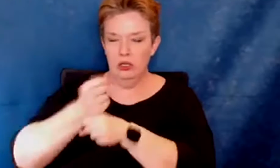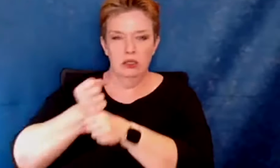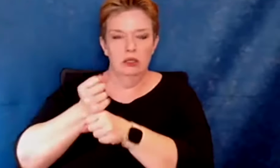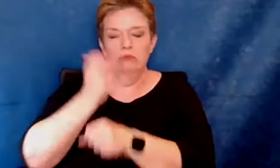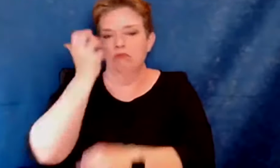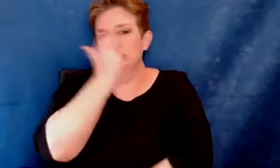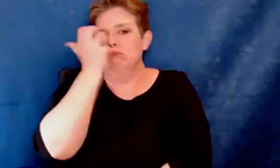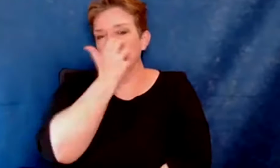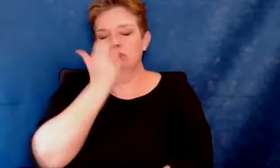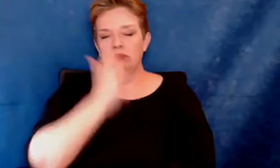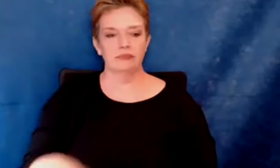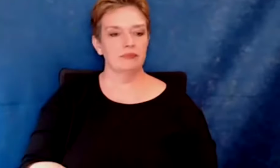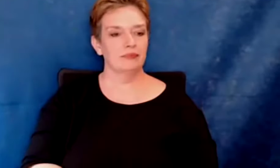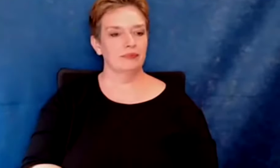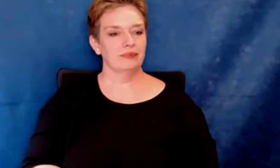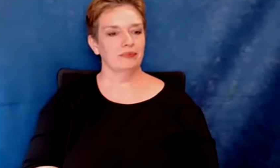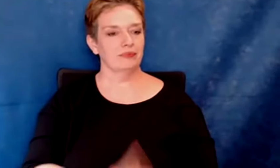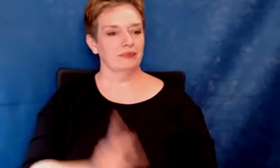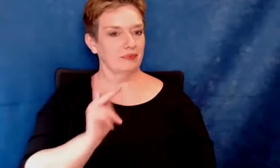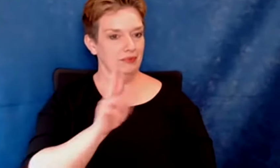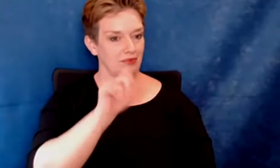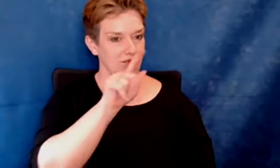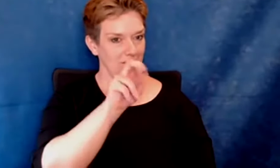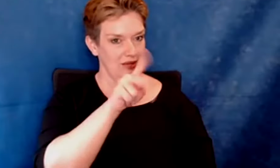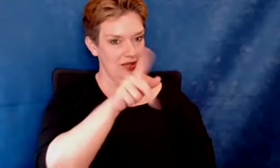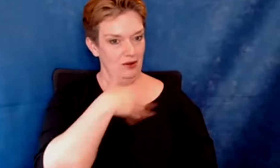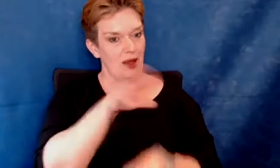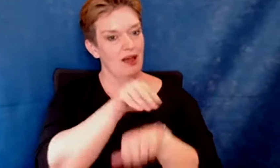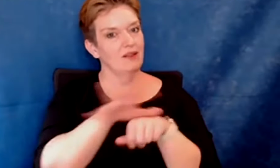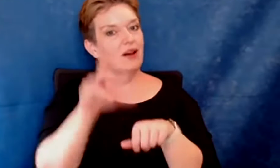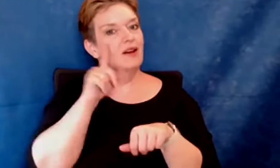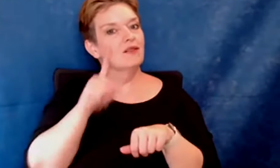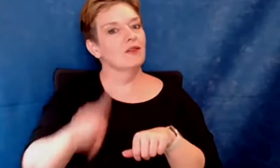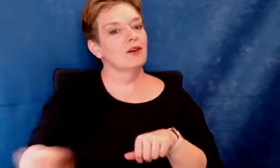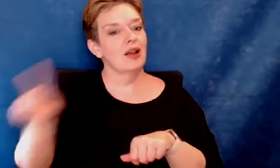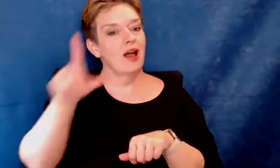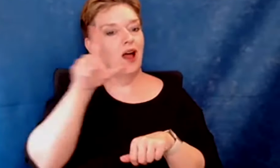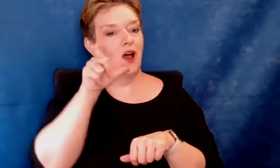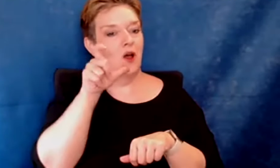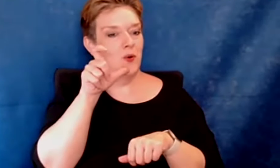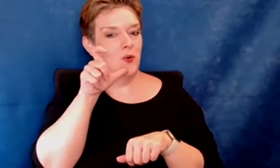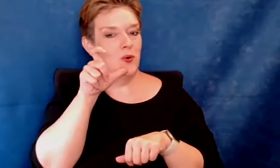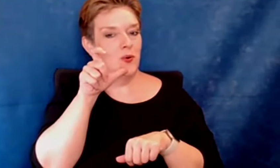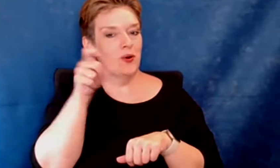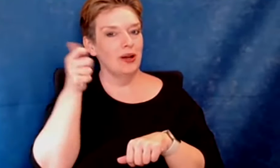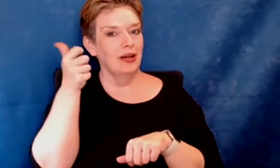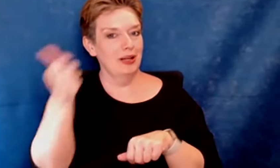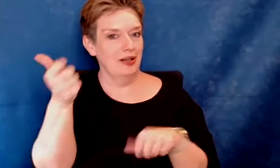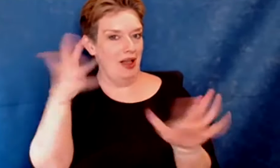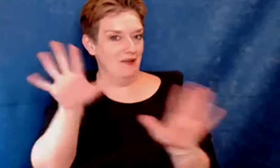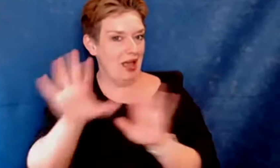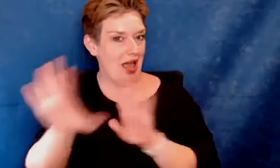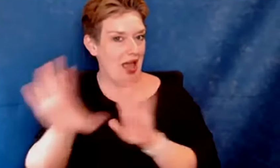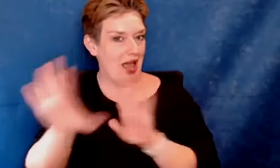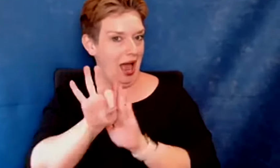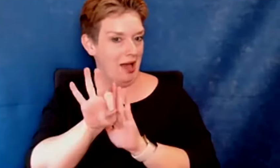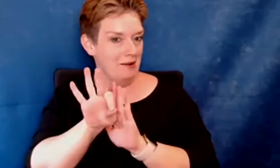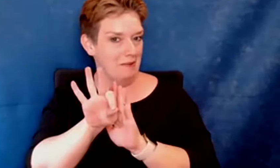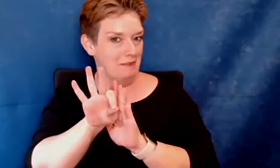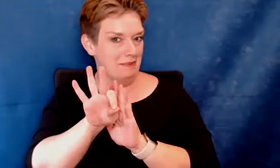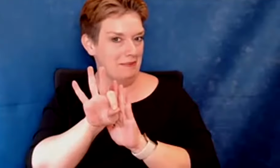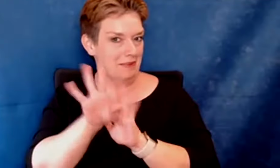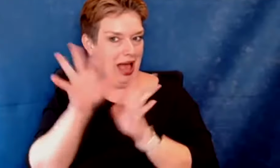So do you have any advice for any artists who have been selected and are in residence? Is there anything that you